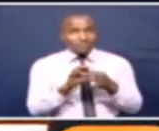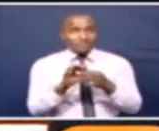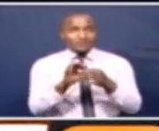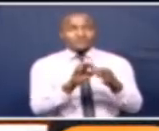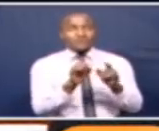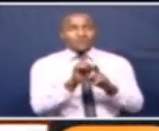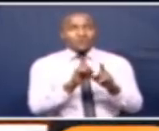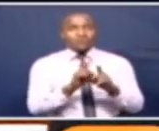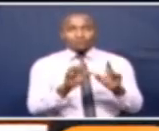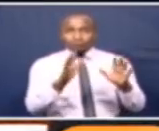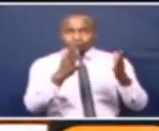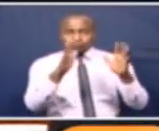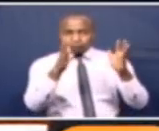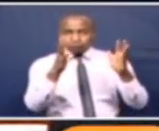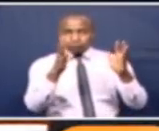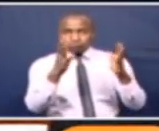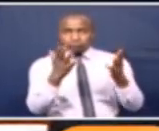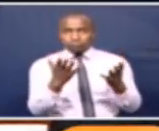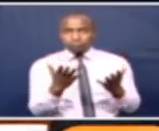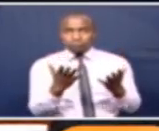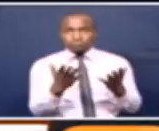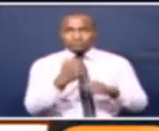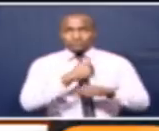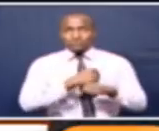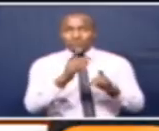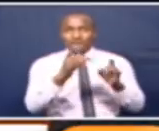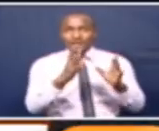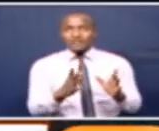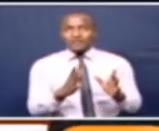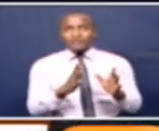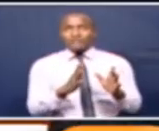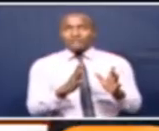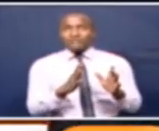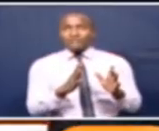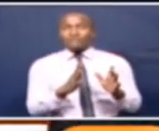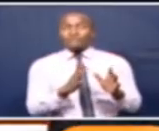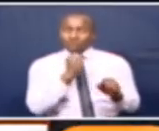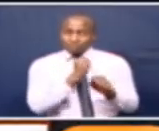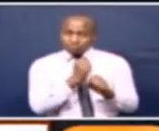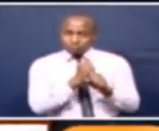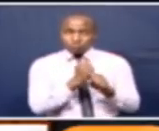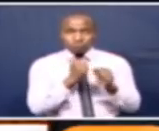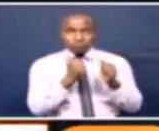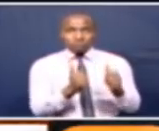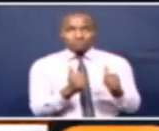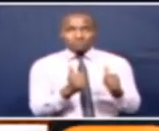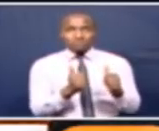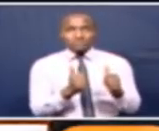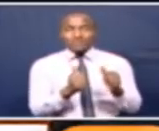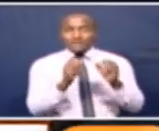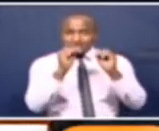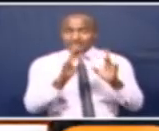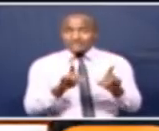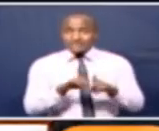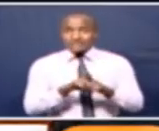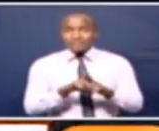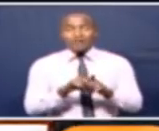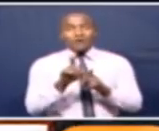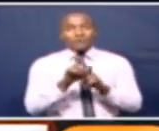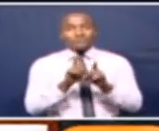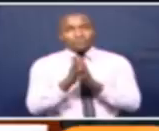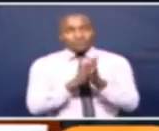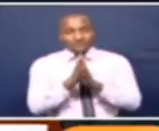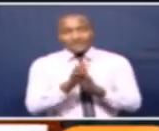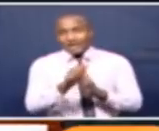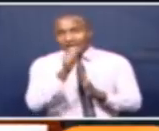and congratulating the school directors for the work they've been doing, the teachers too, and motivating other